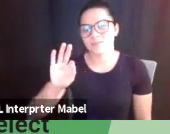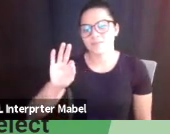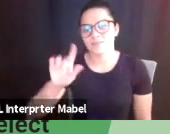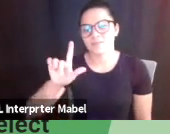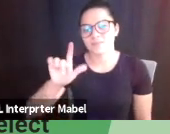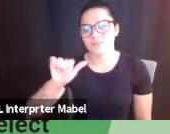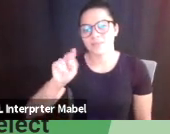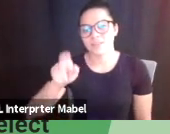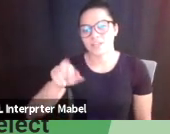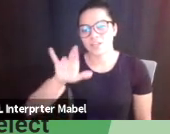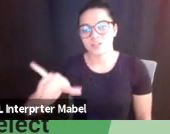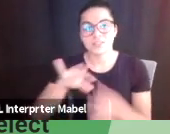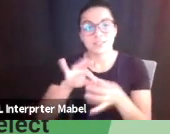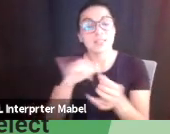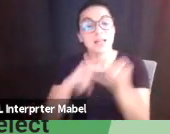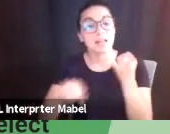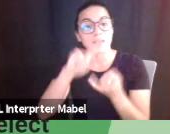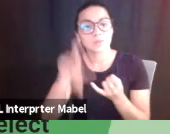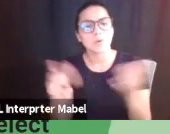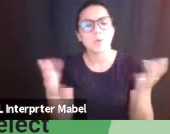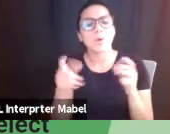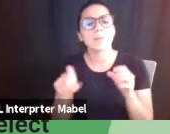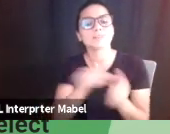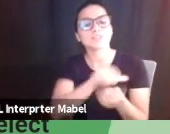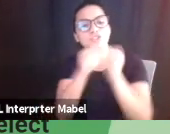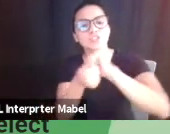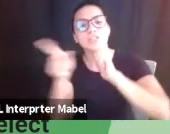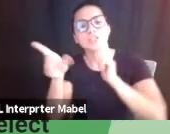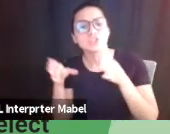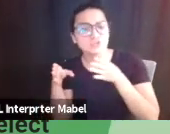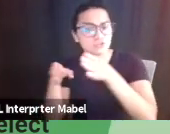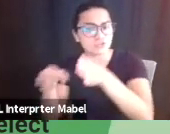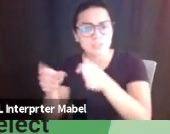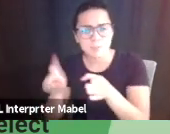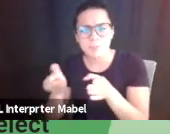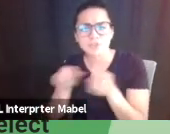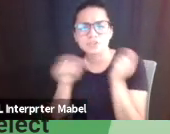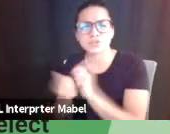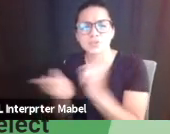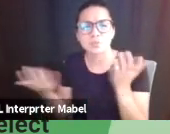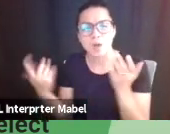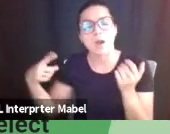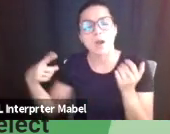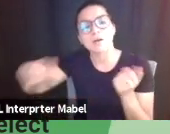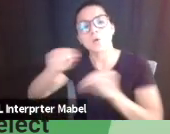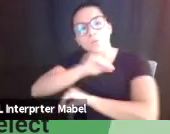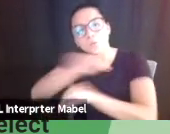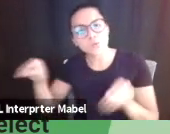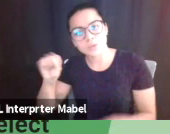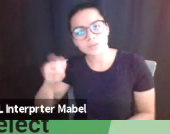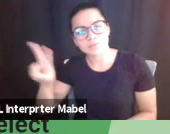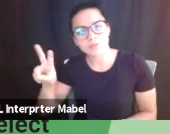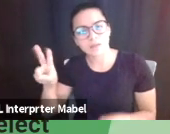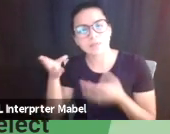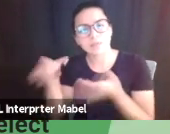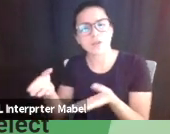what needs to change on the streets so that everyone can move through communities free from sexual violence?